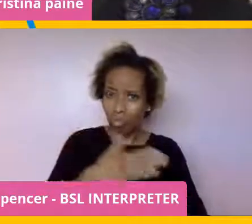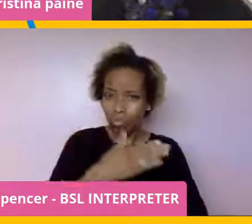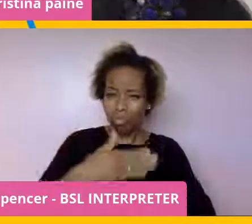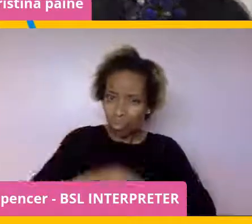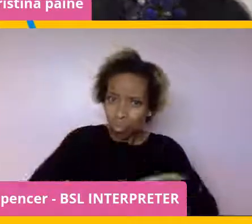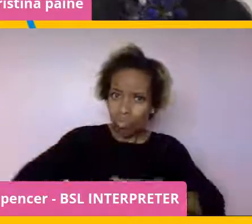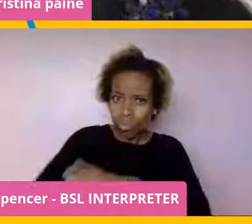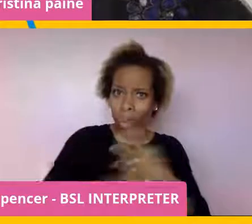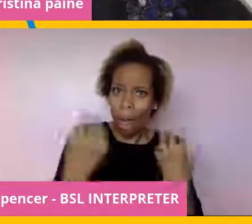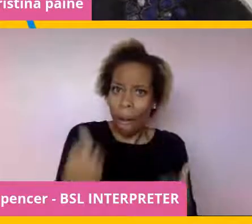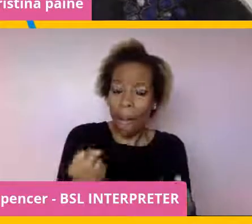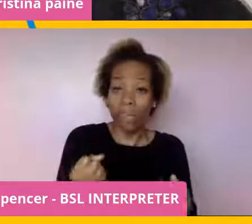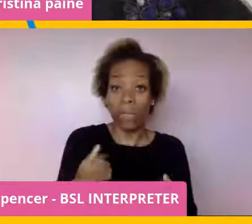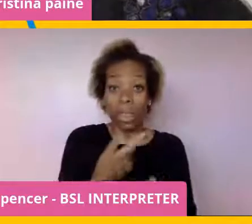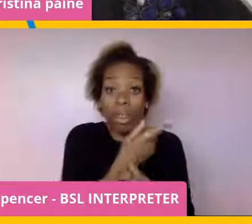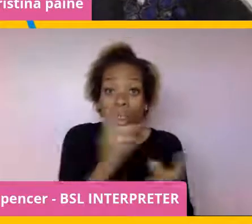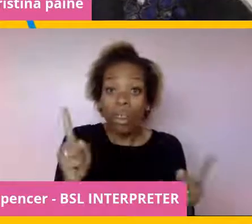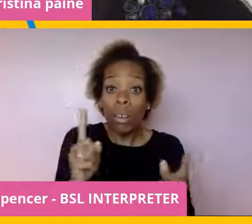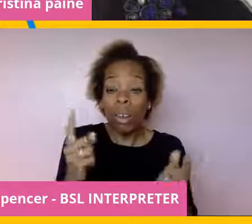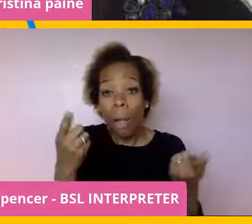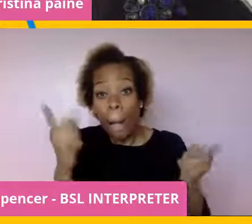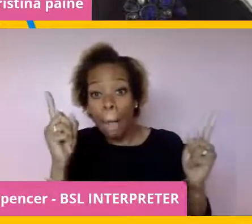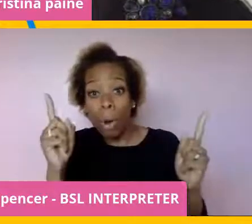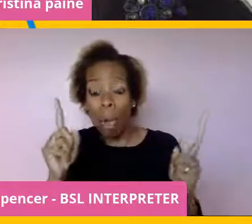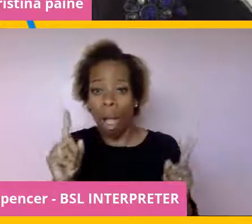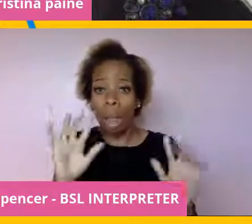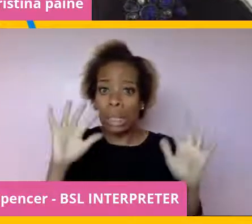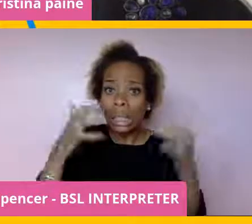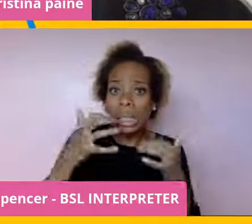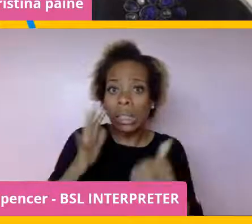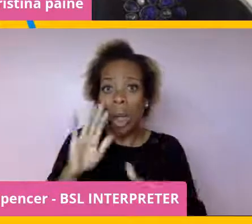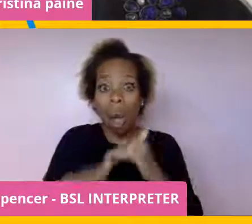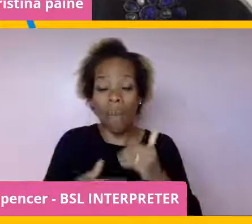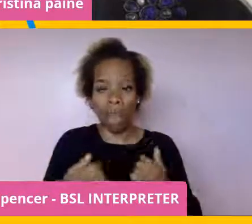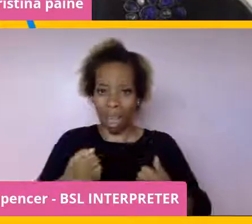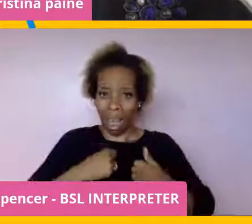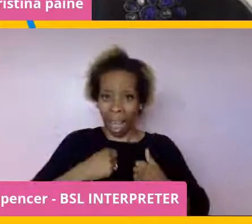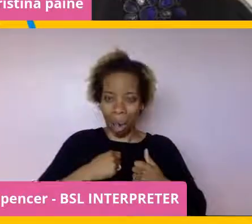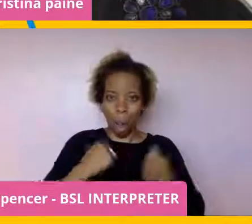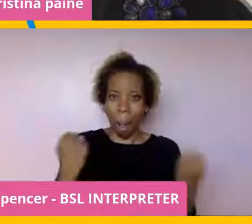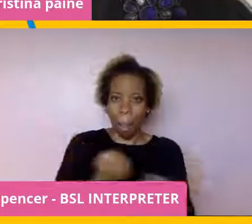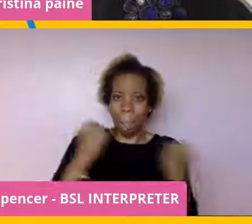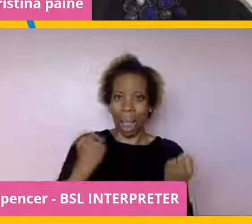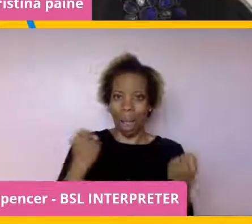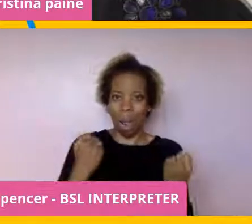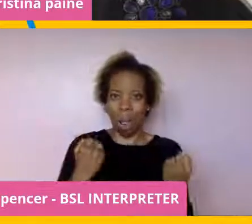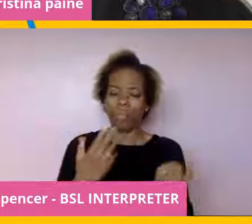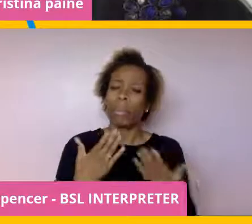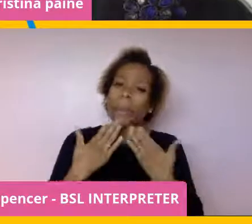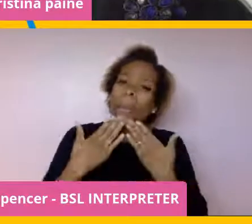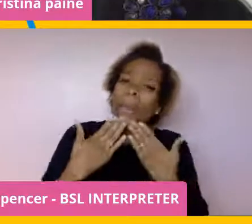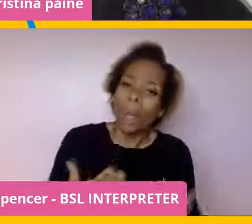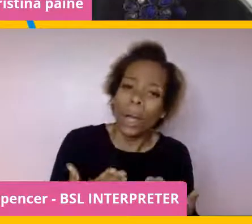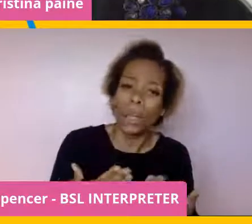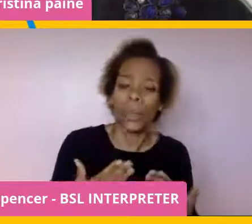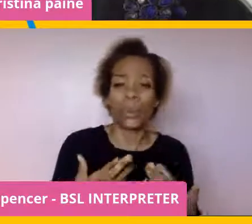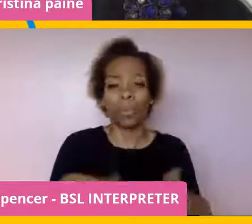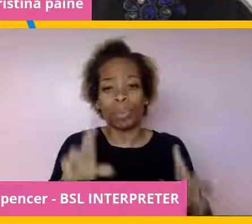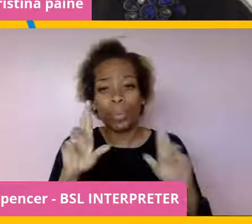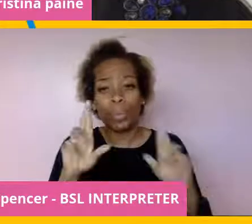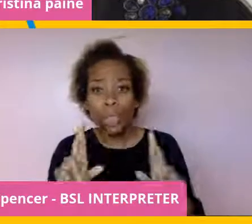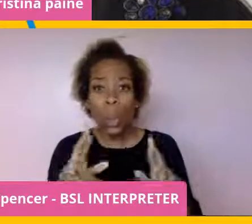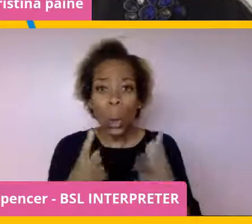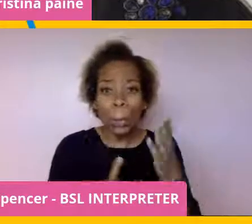employers are most frightened of is that we recognise the power that we have as workers. So thanks very much, and I hope that if there are